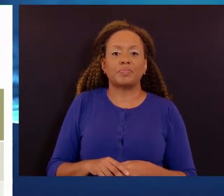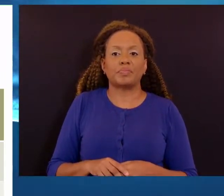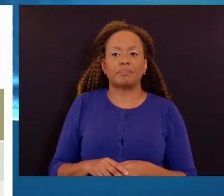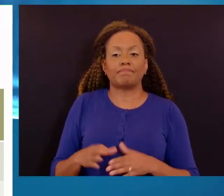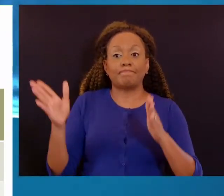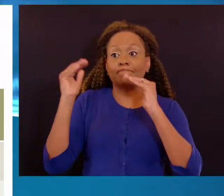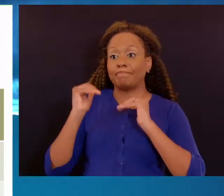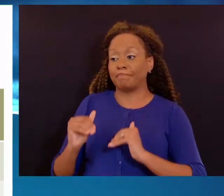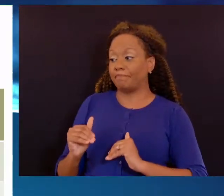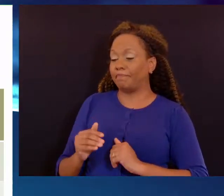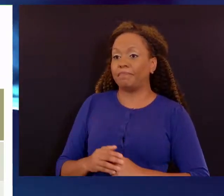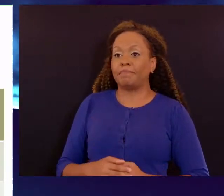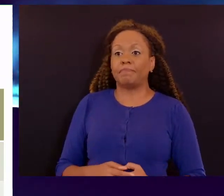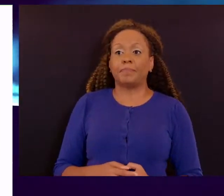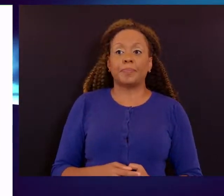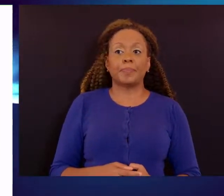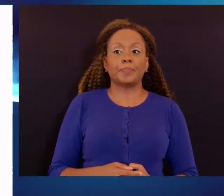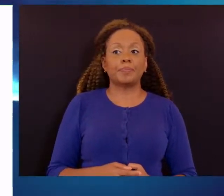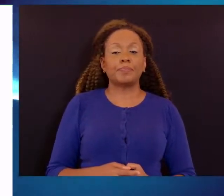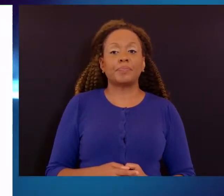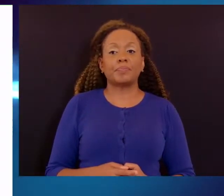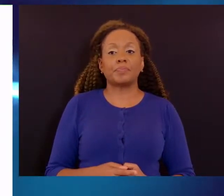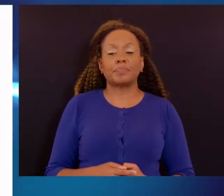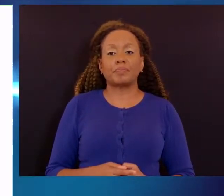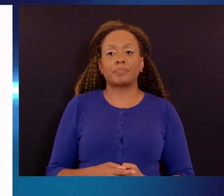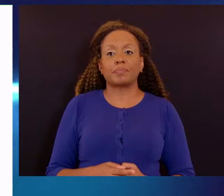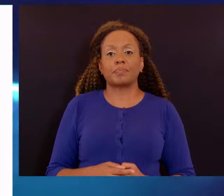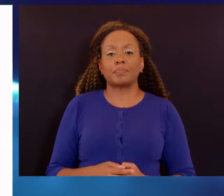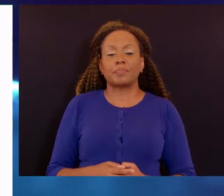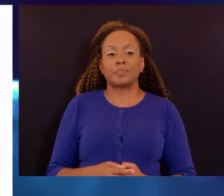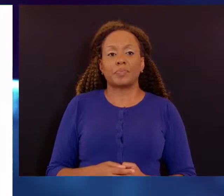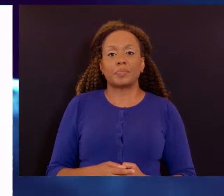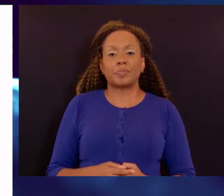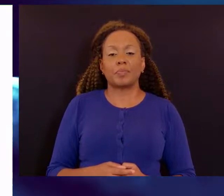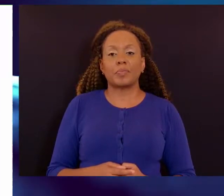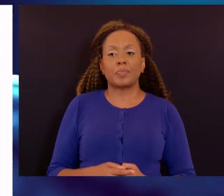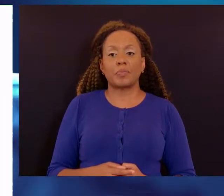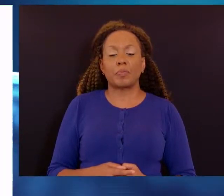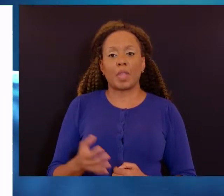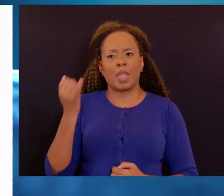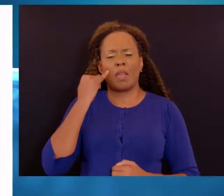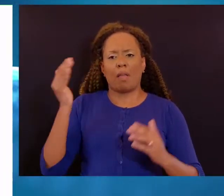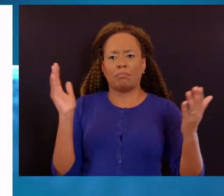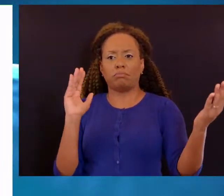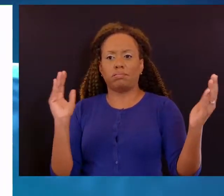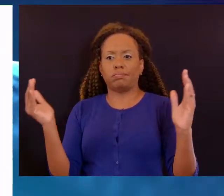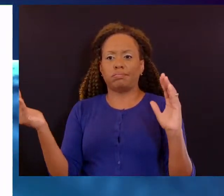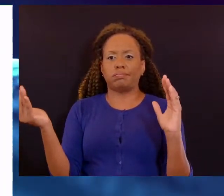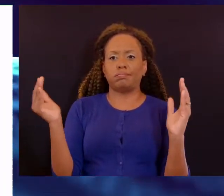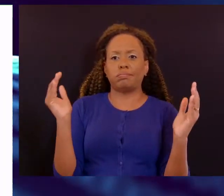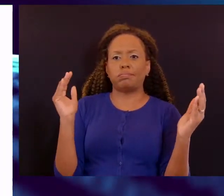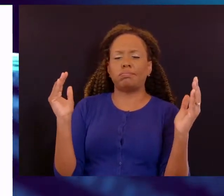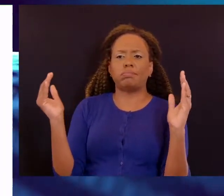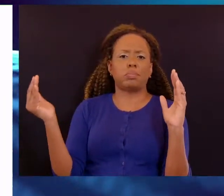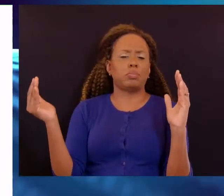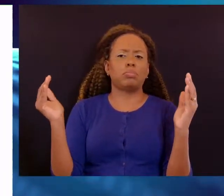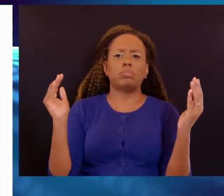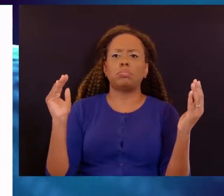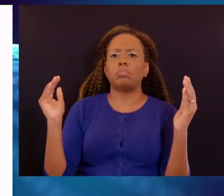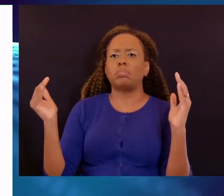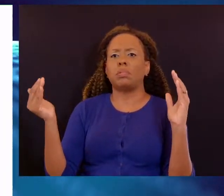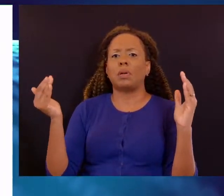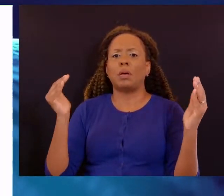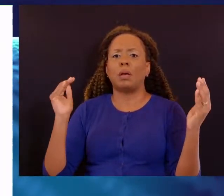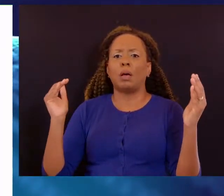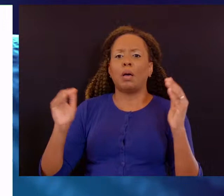Next slide. And this then, if we had to compare it with the performance over 3